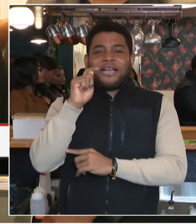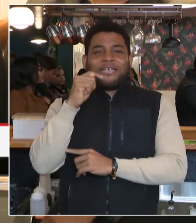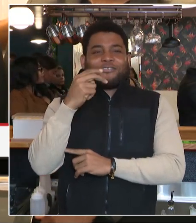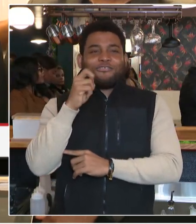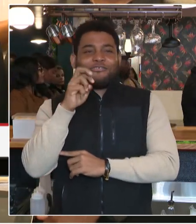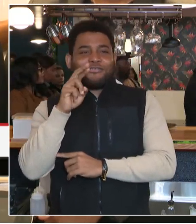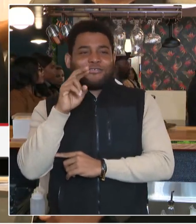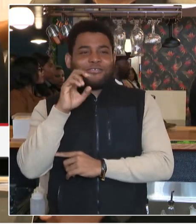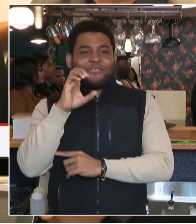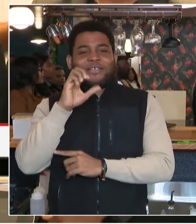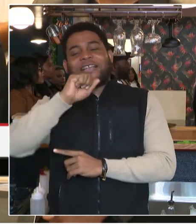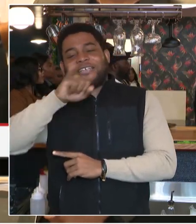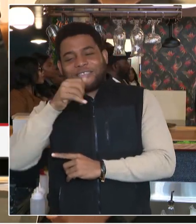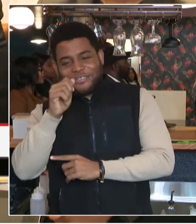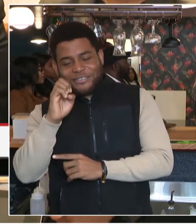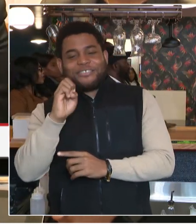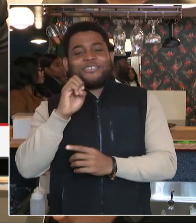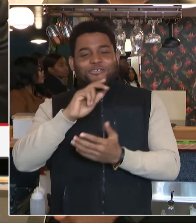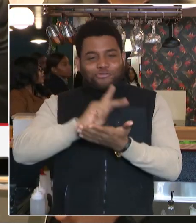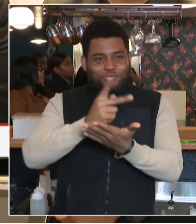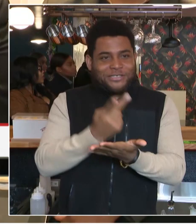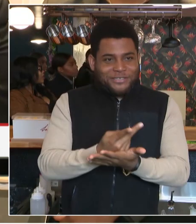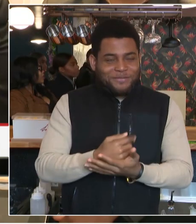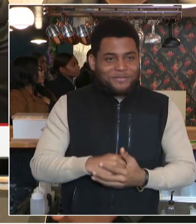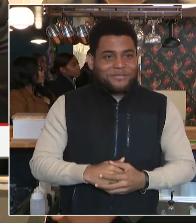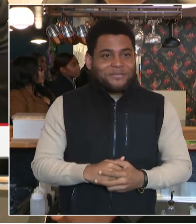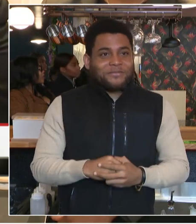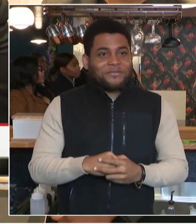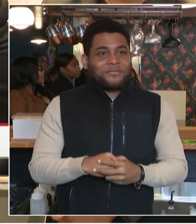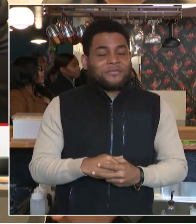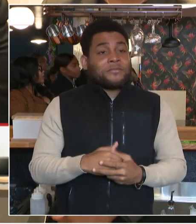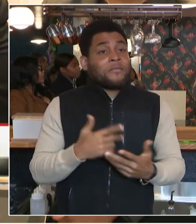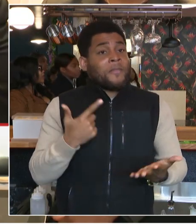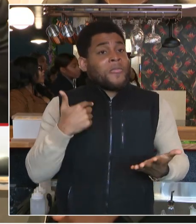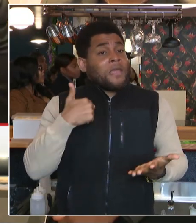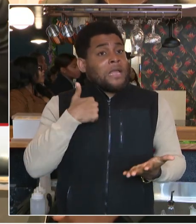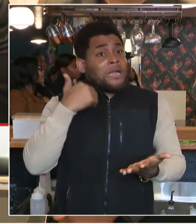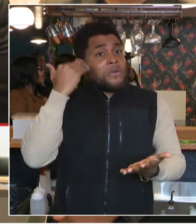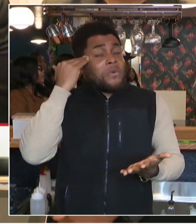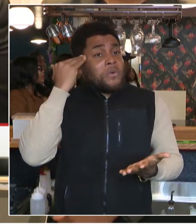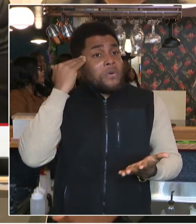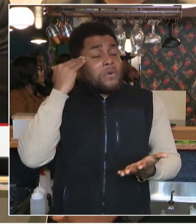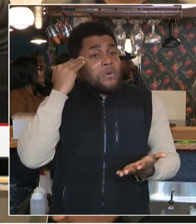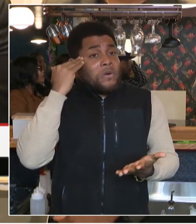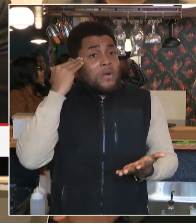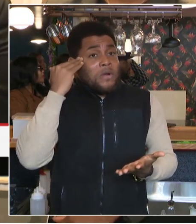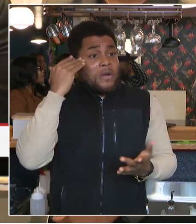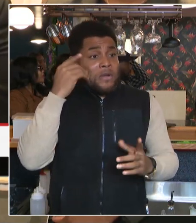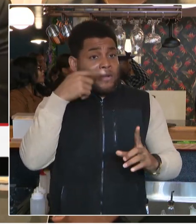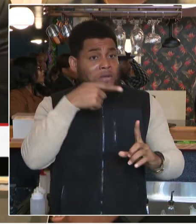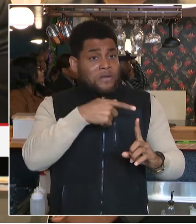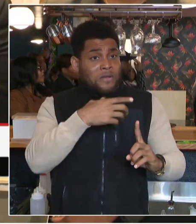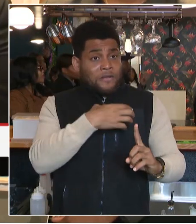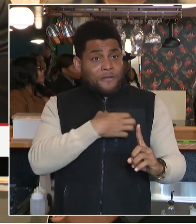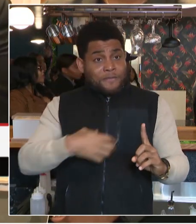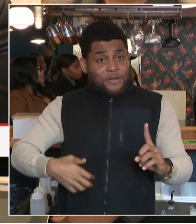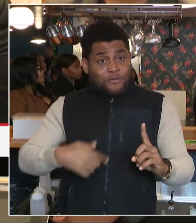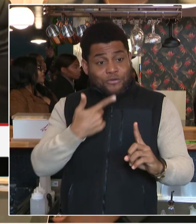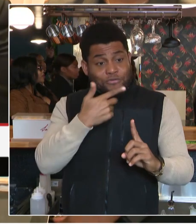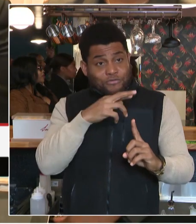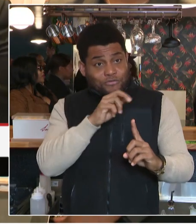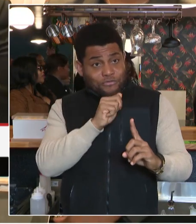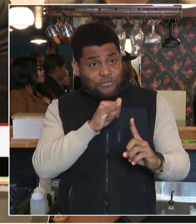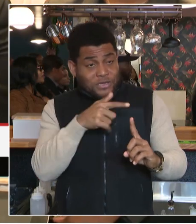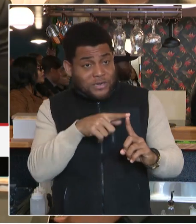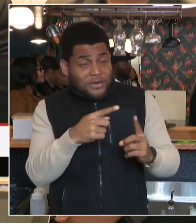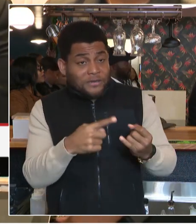I know I speak for Mayor Gray, the ANCs in Ward 7, the neighbors of Penn